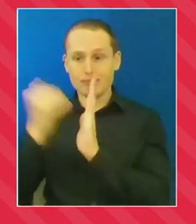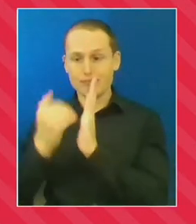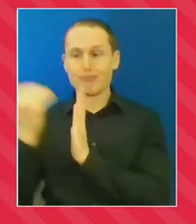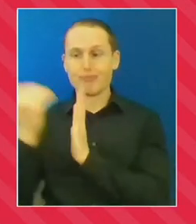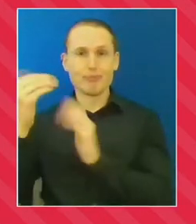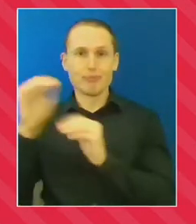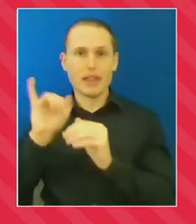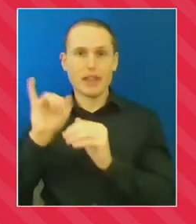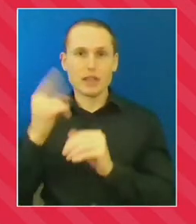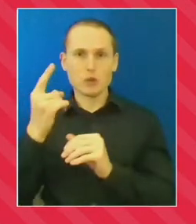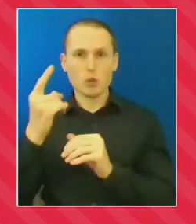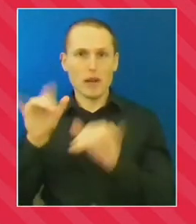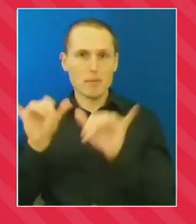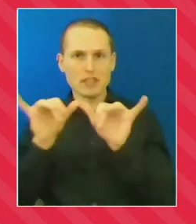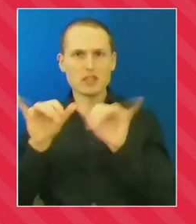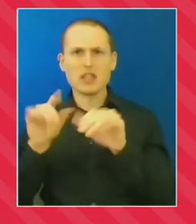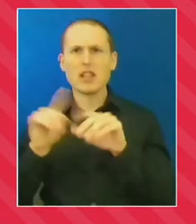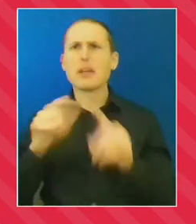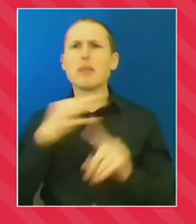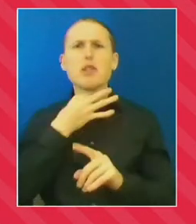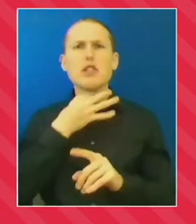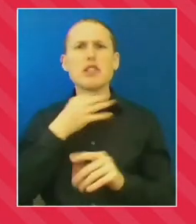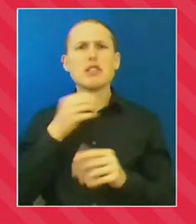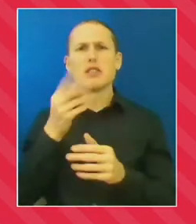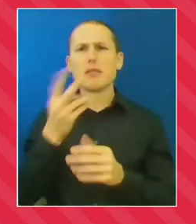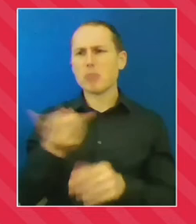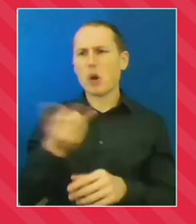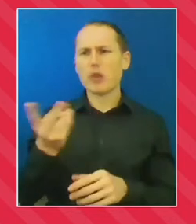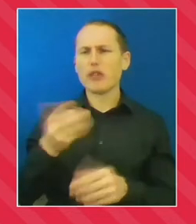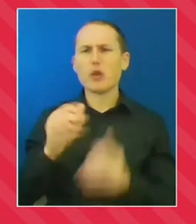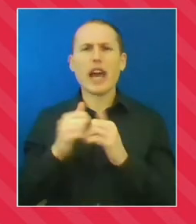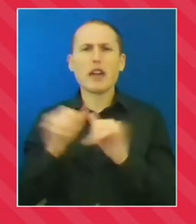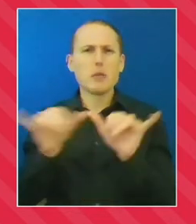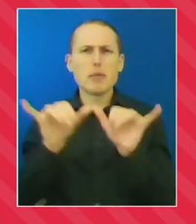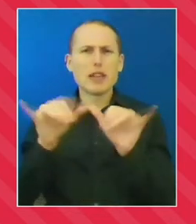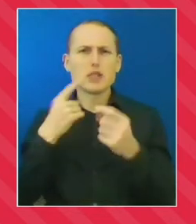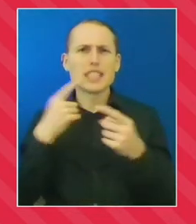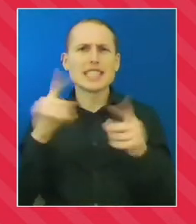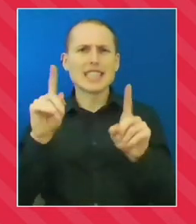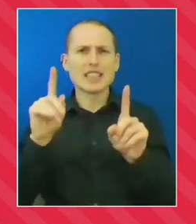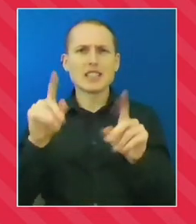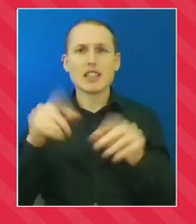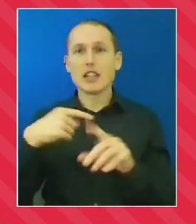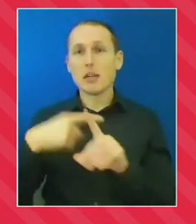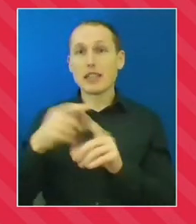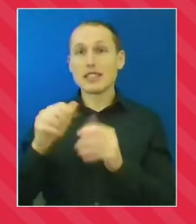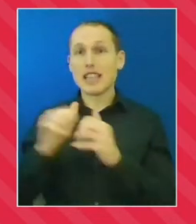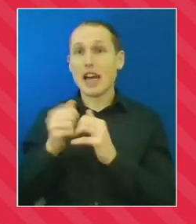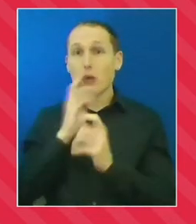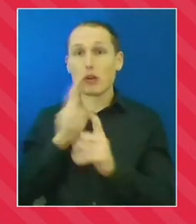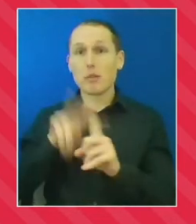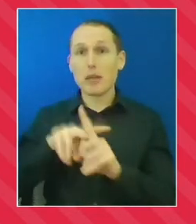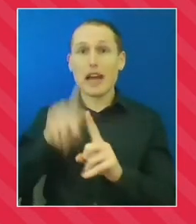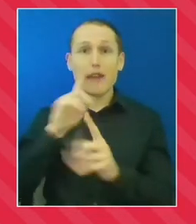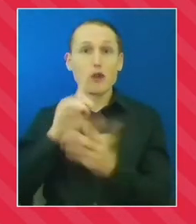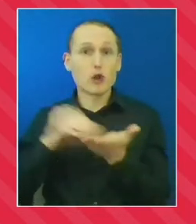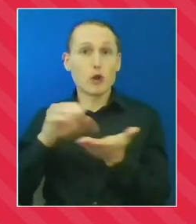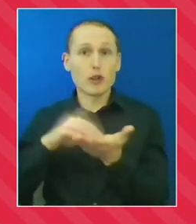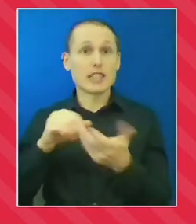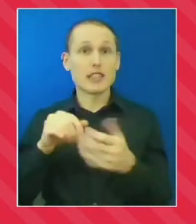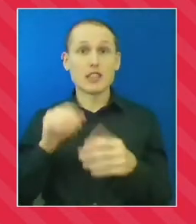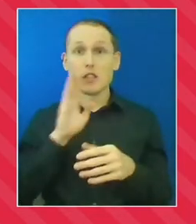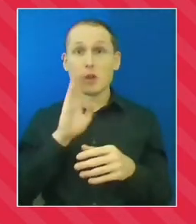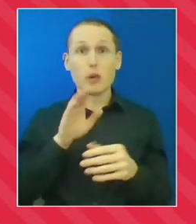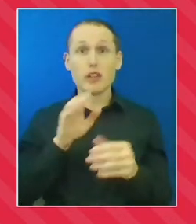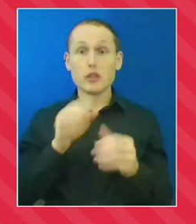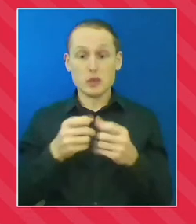how you will measure success. And equally as important, how you will use those learnings. Will you think about scaling this to other stores?